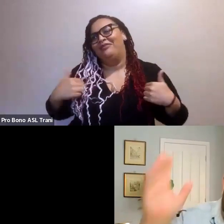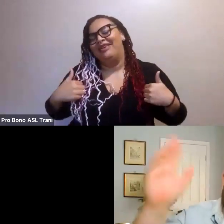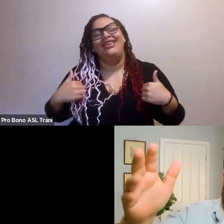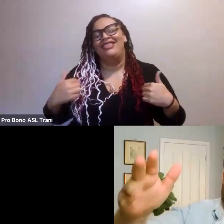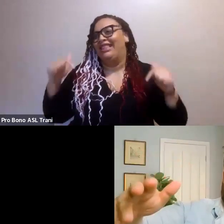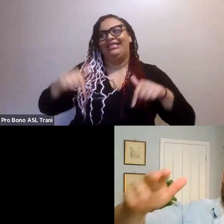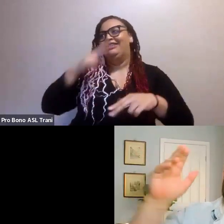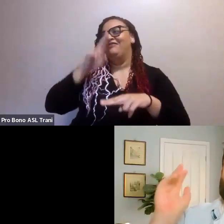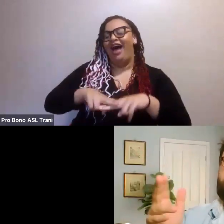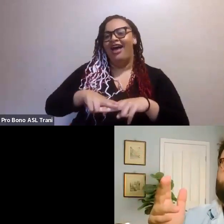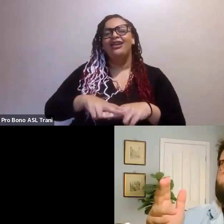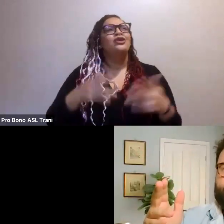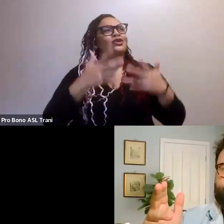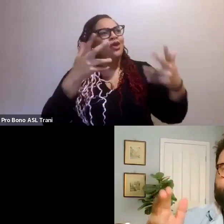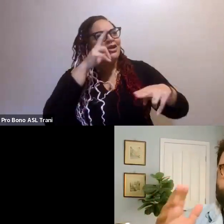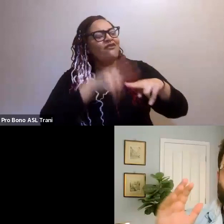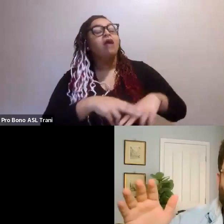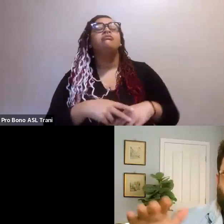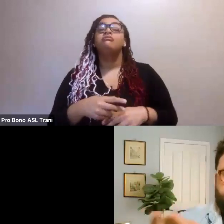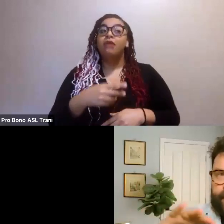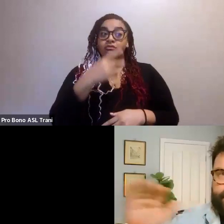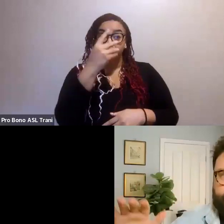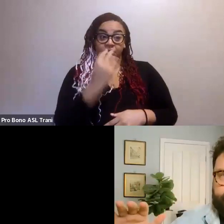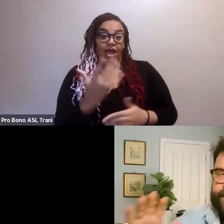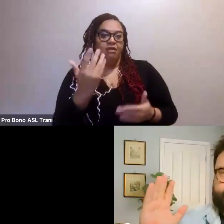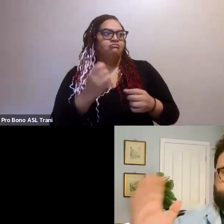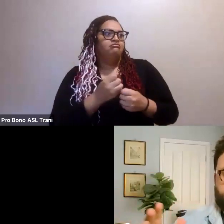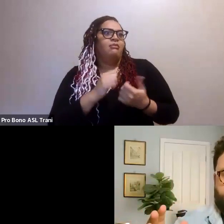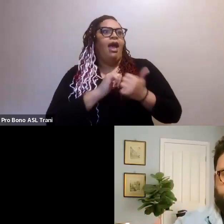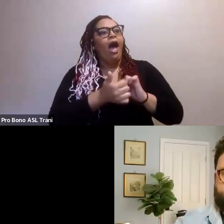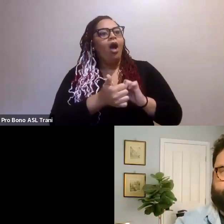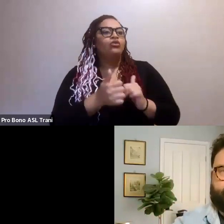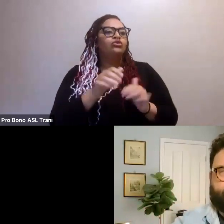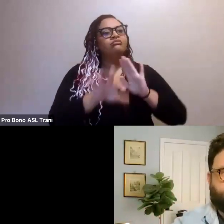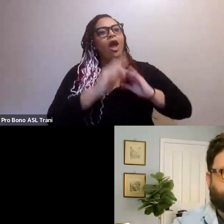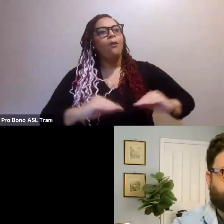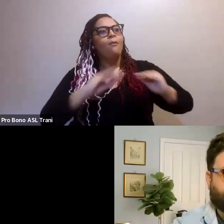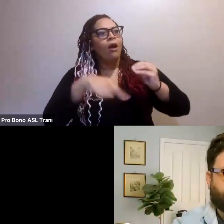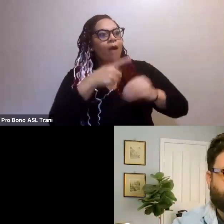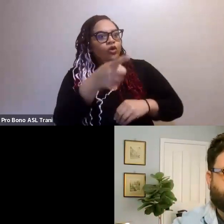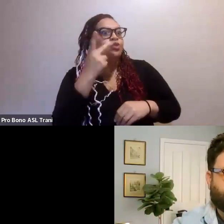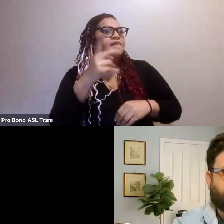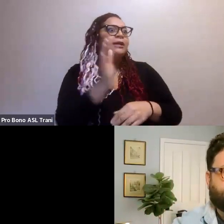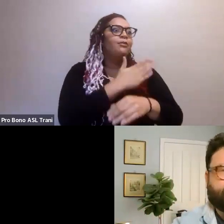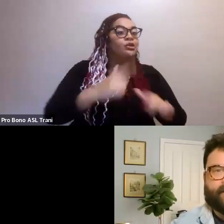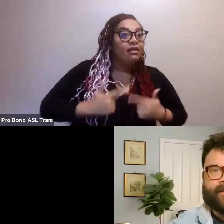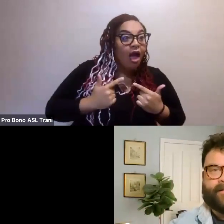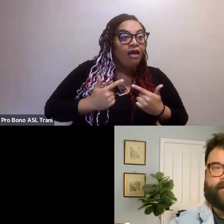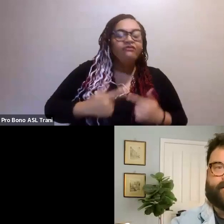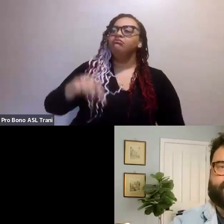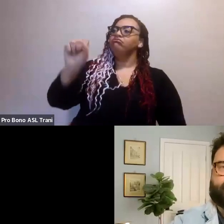So much fun. And tell everyone how they can find out more about you, listen to your music, see you live. Yes. So I am